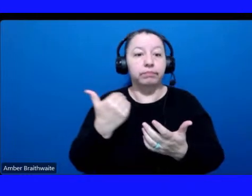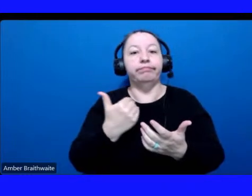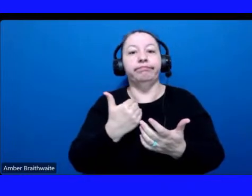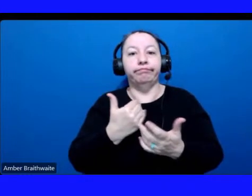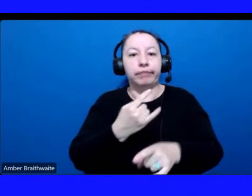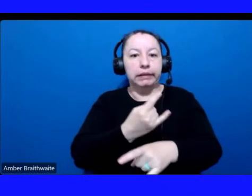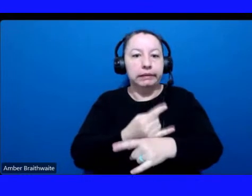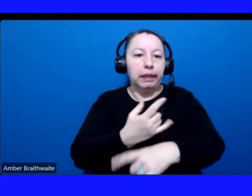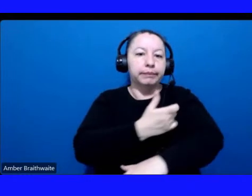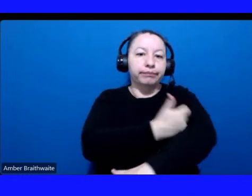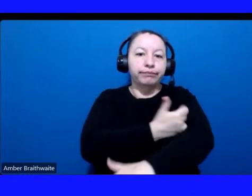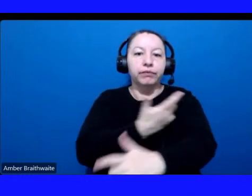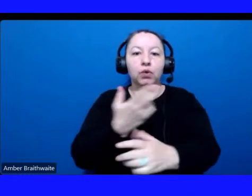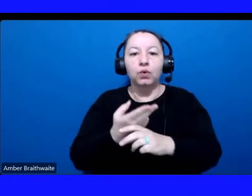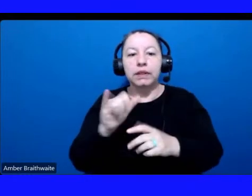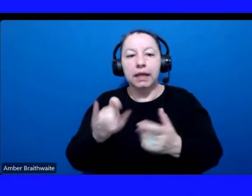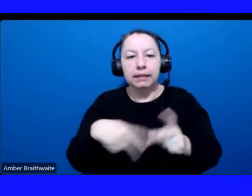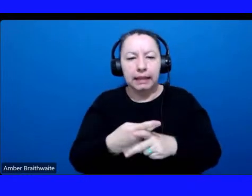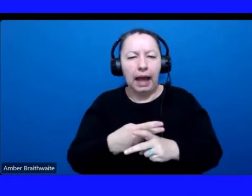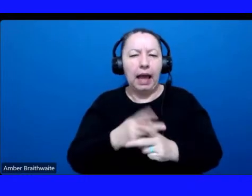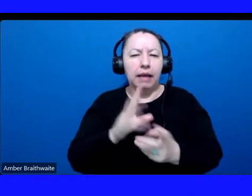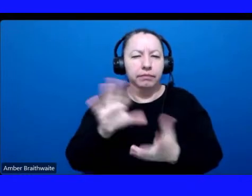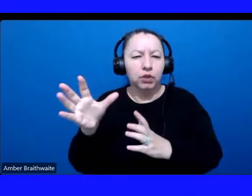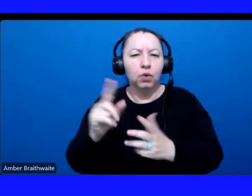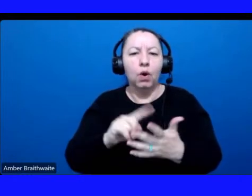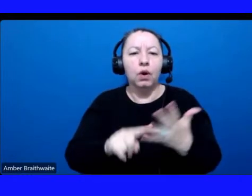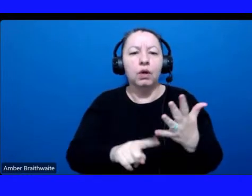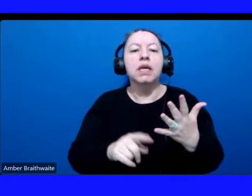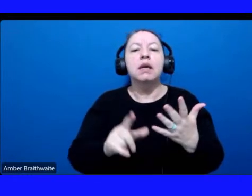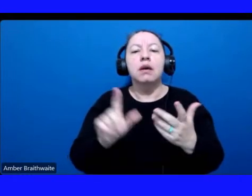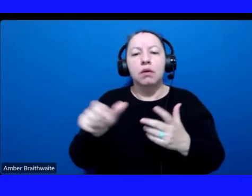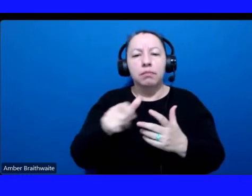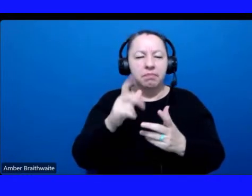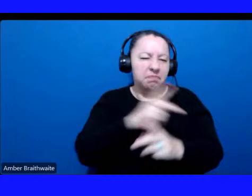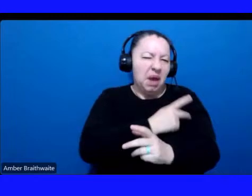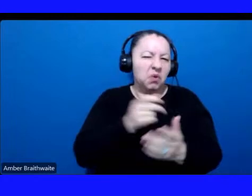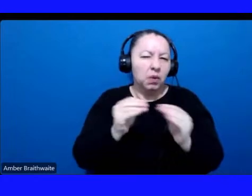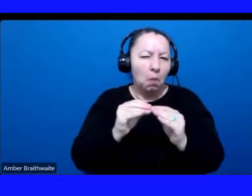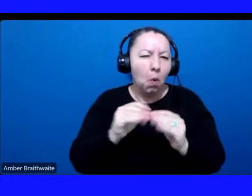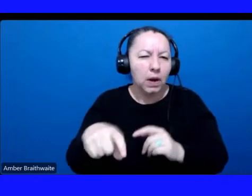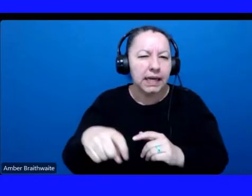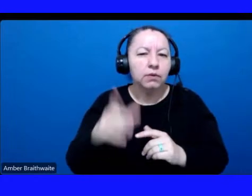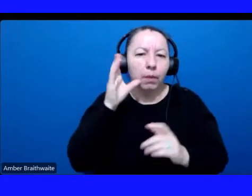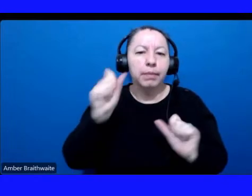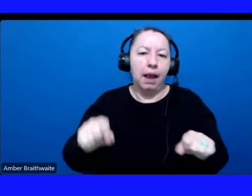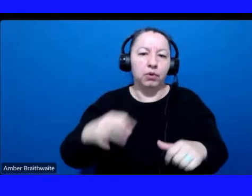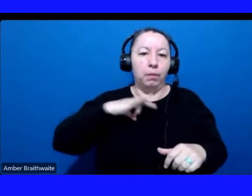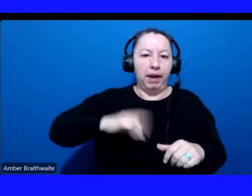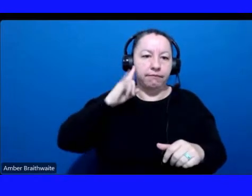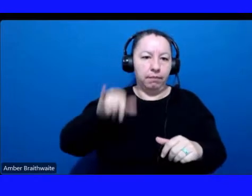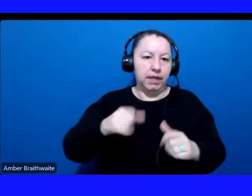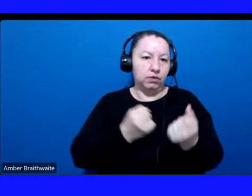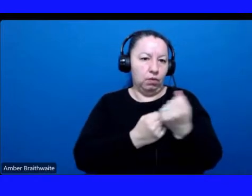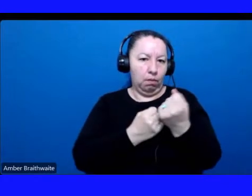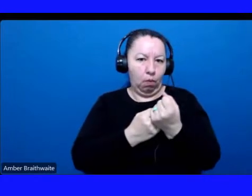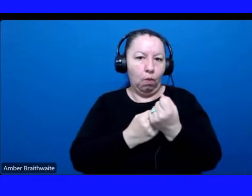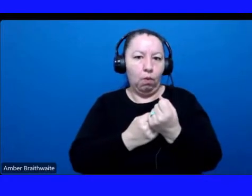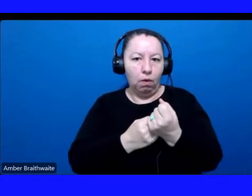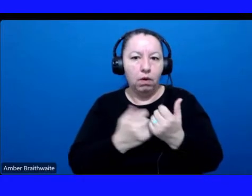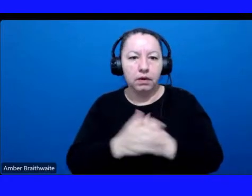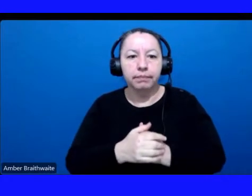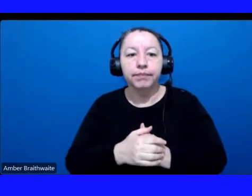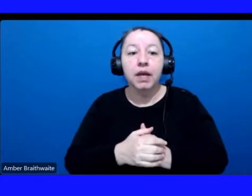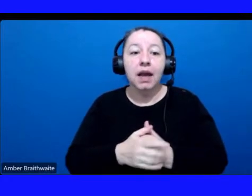vendor. The contract requires the vendor to provide case management services and a range of reentry services, including